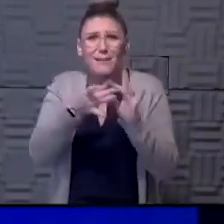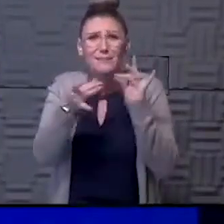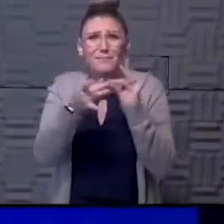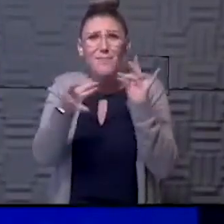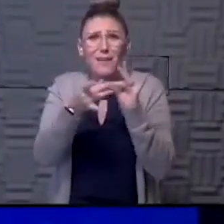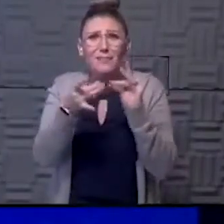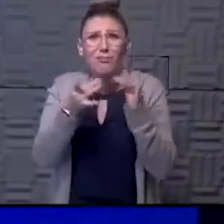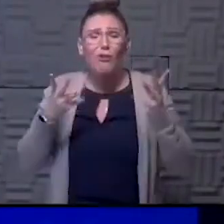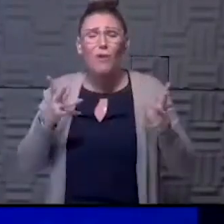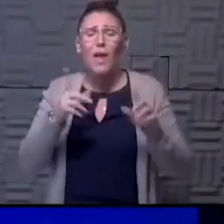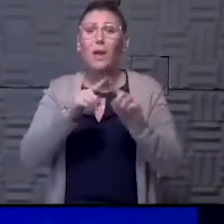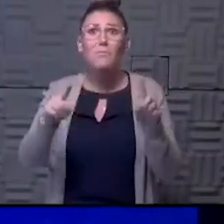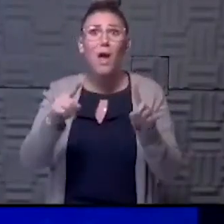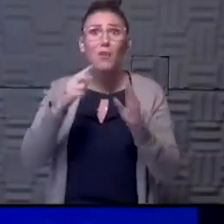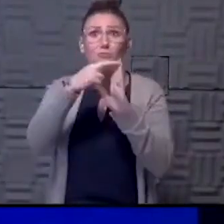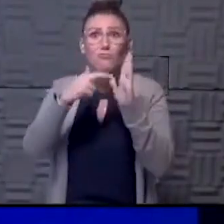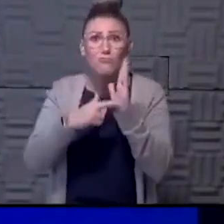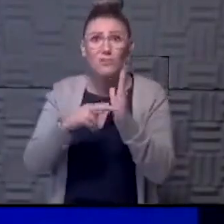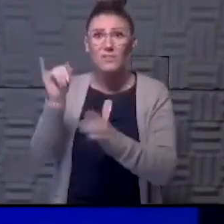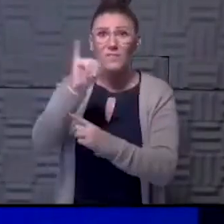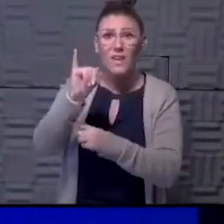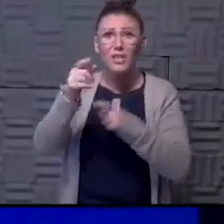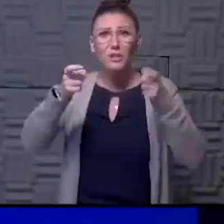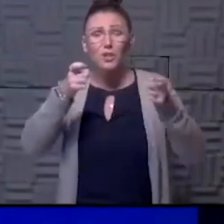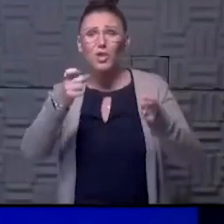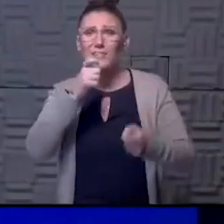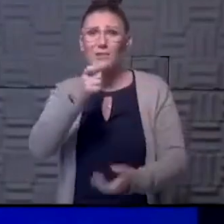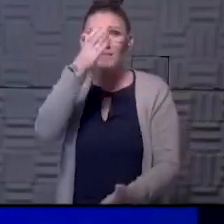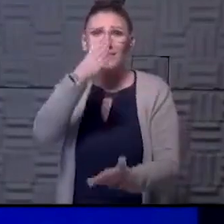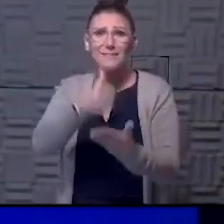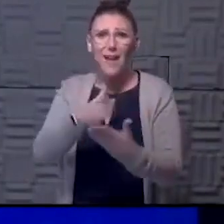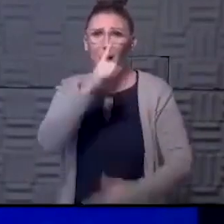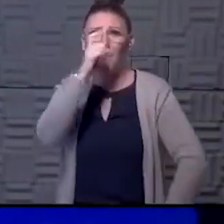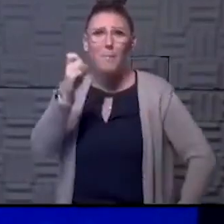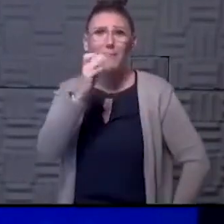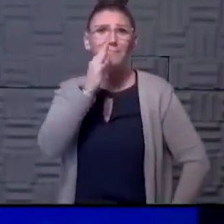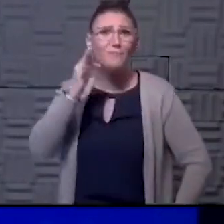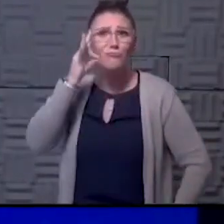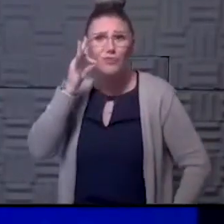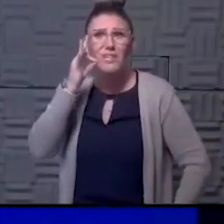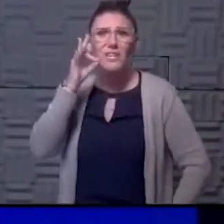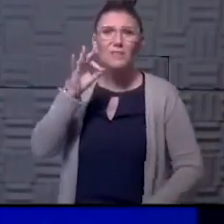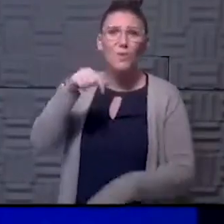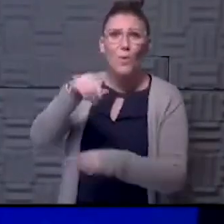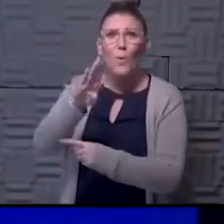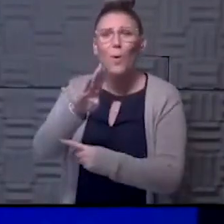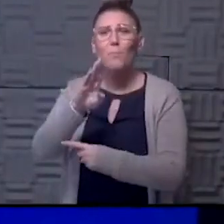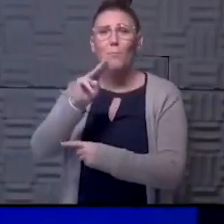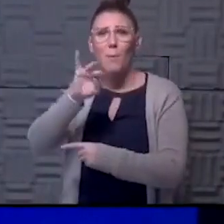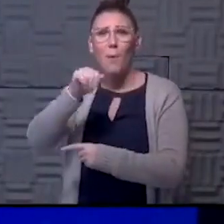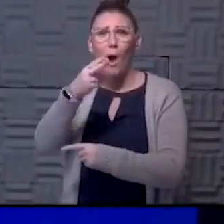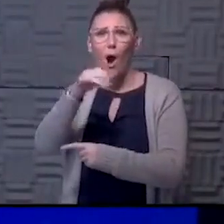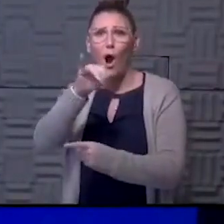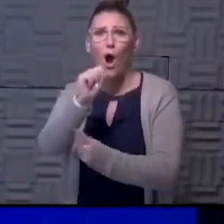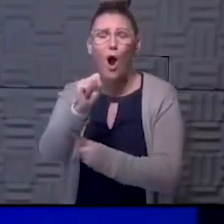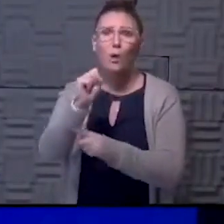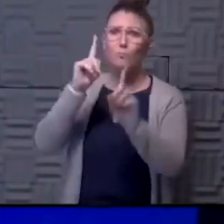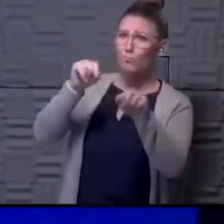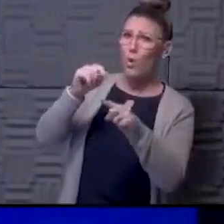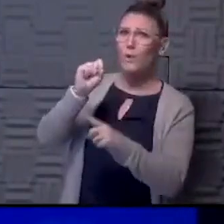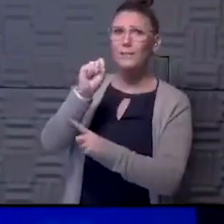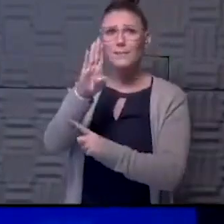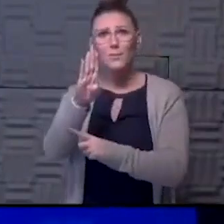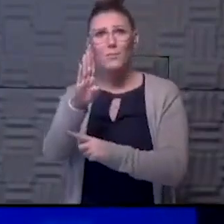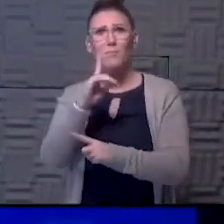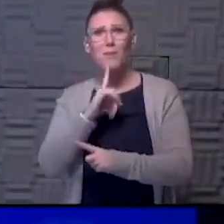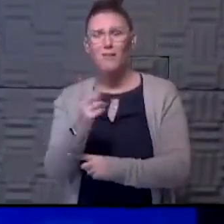the rules of infection control do not stop just because Pat Mahomes and the Kansas City Chiefs are going to the Super Bowl. Again. And as one of my very